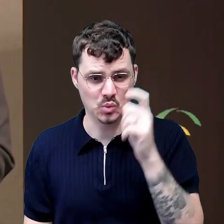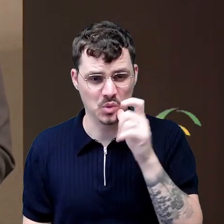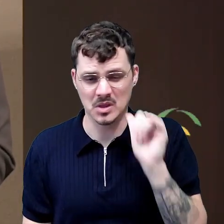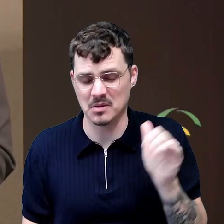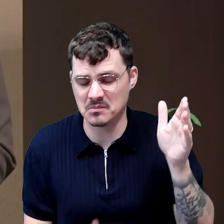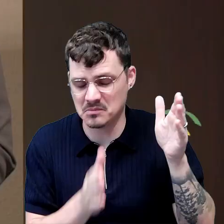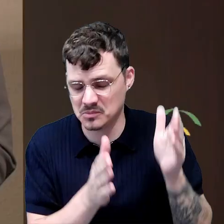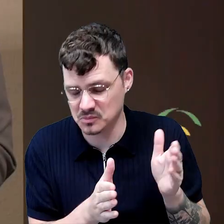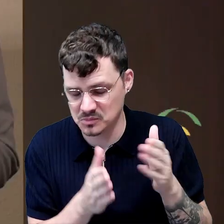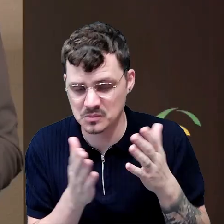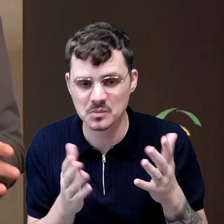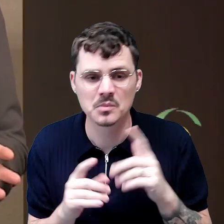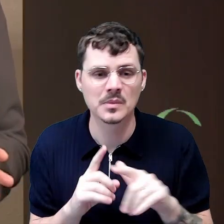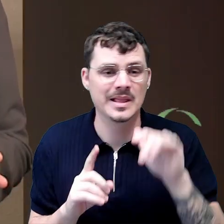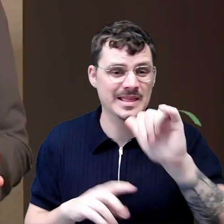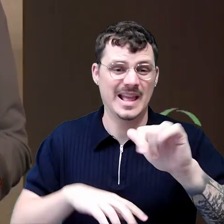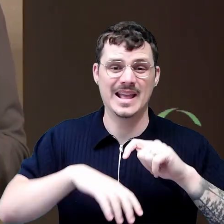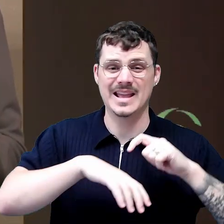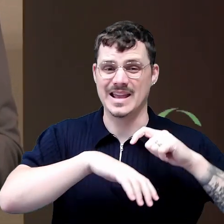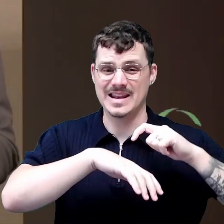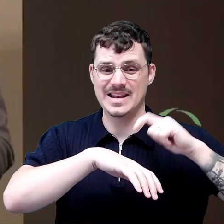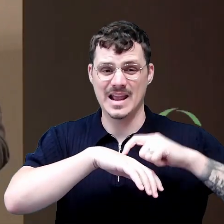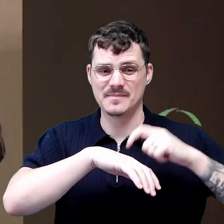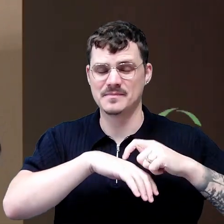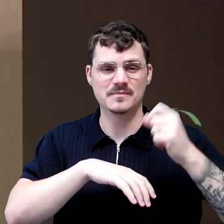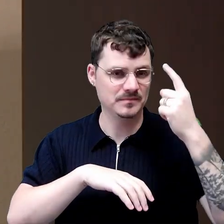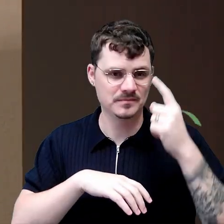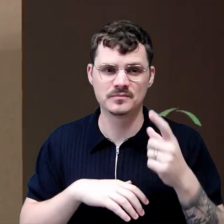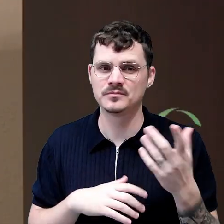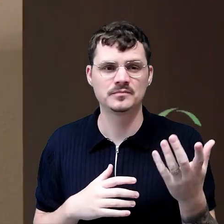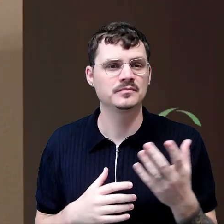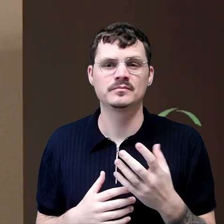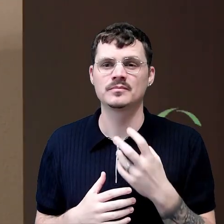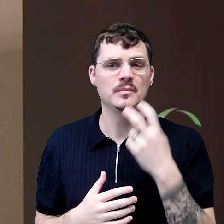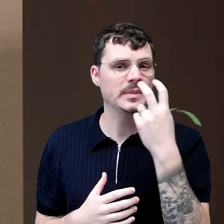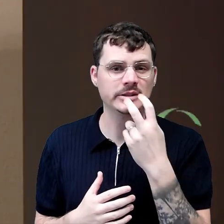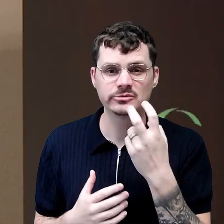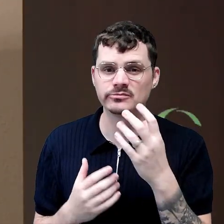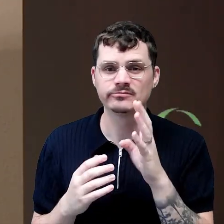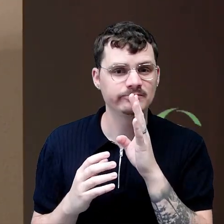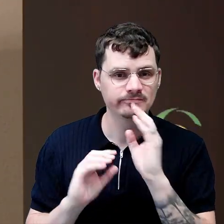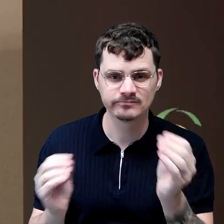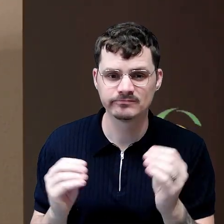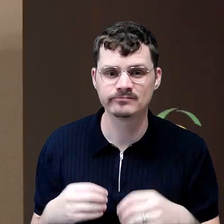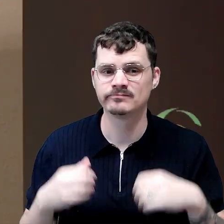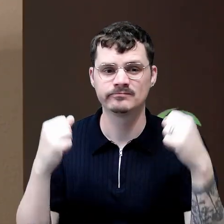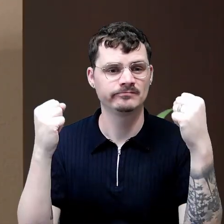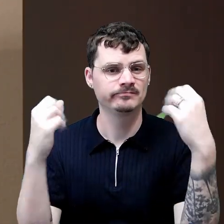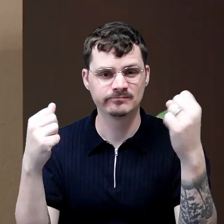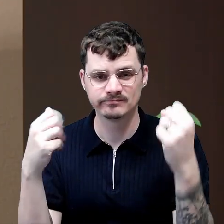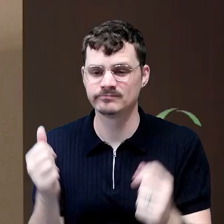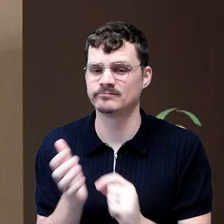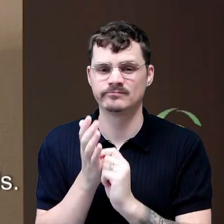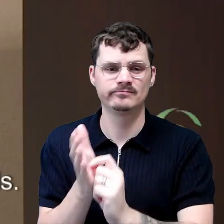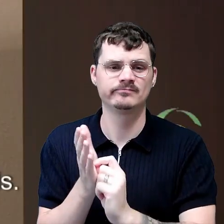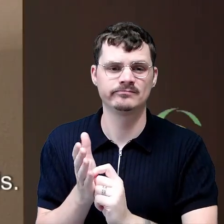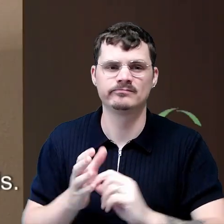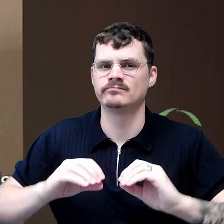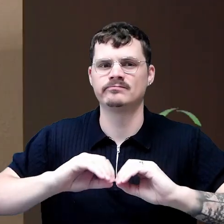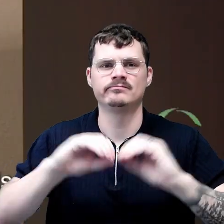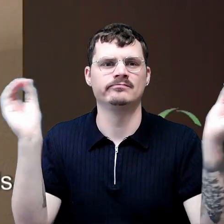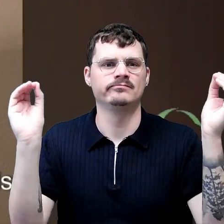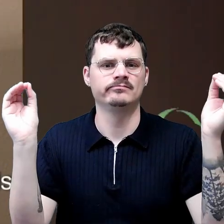He, at that time, had no speech, no sign, no written communication. So